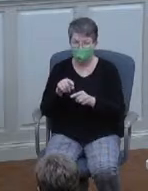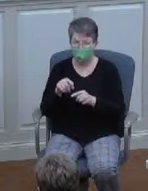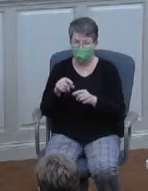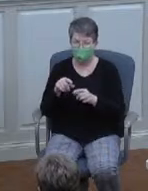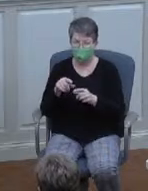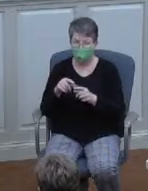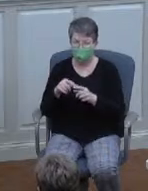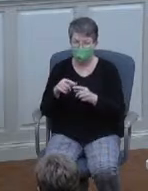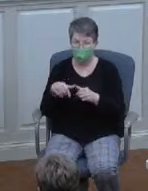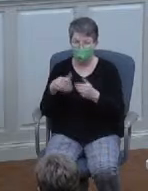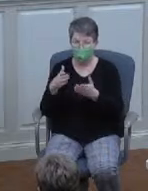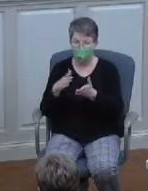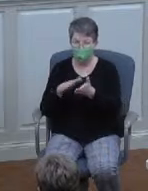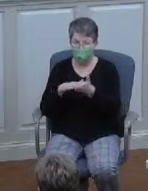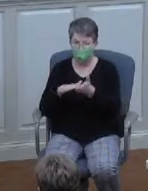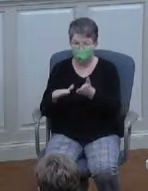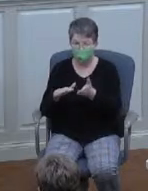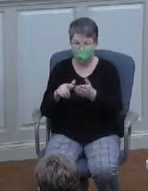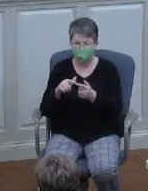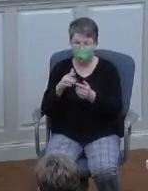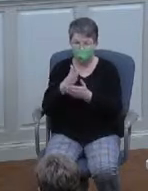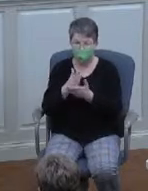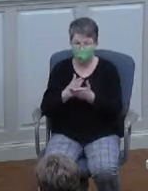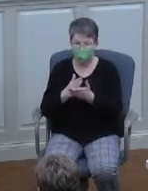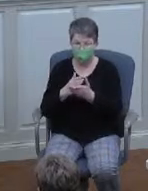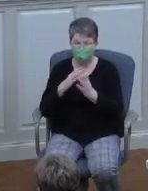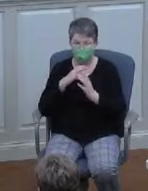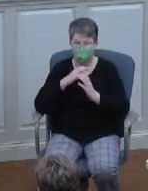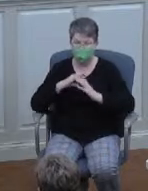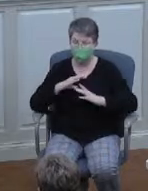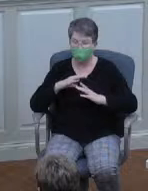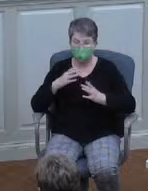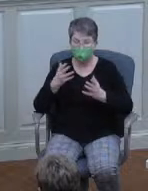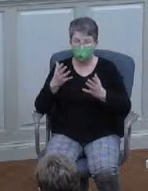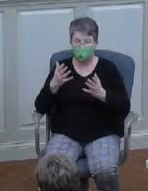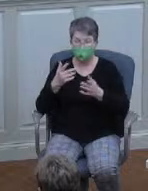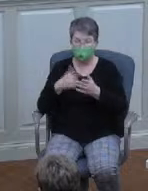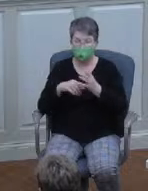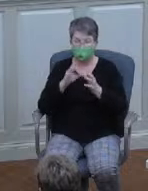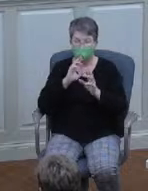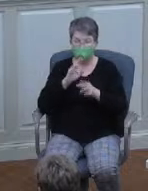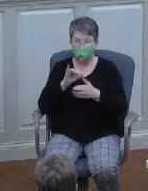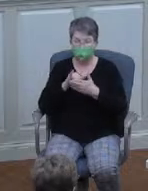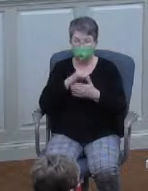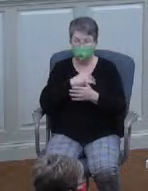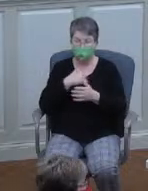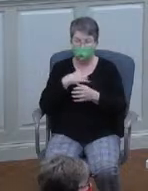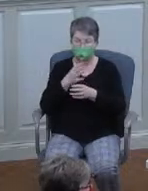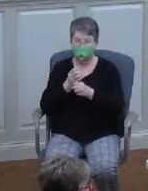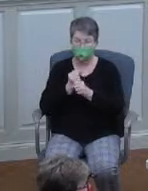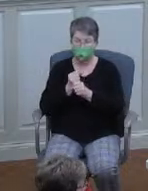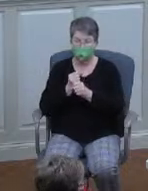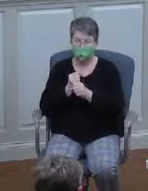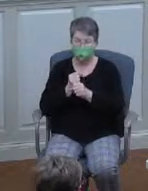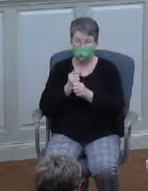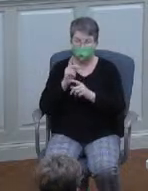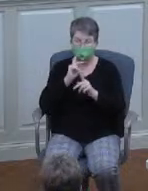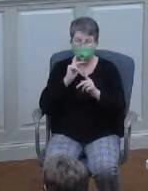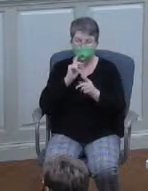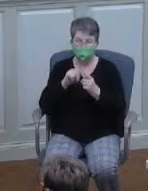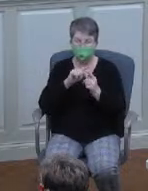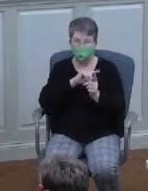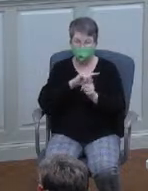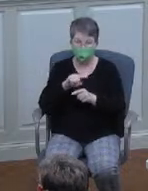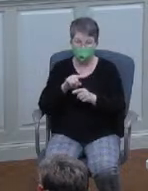offers a forgiveness to certain clients? And also, what was the response that we received for people to come